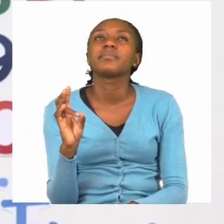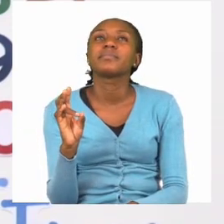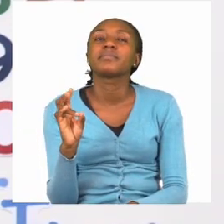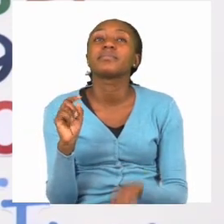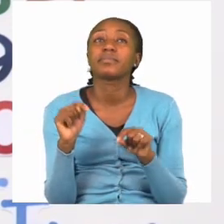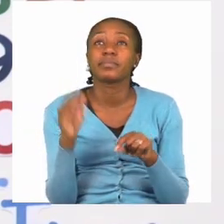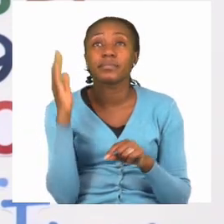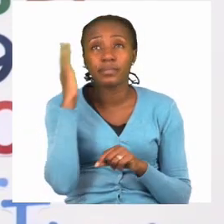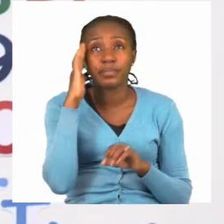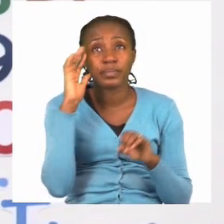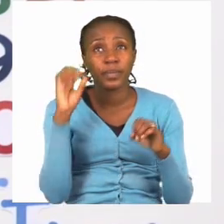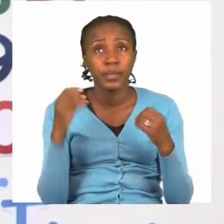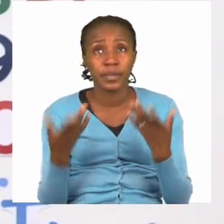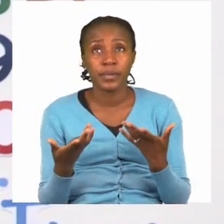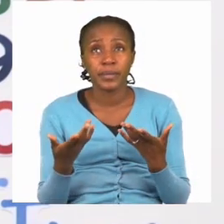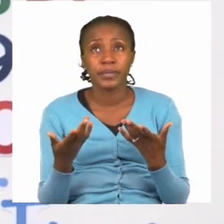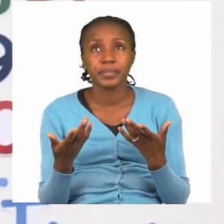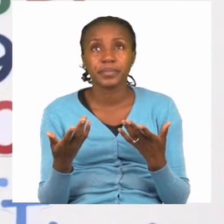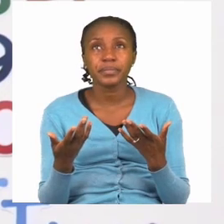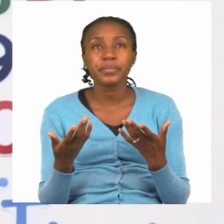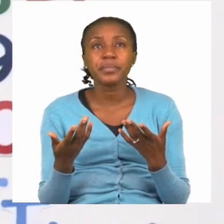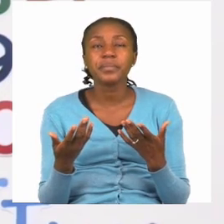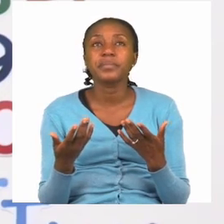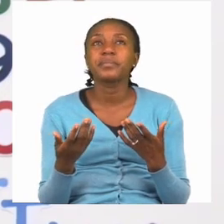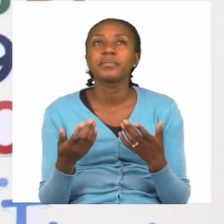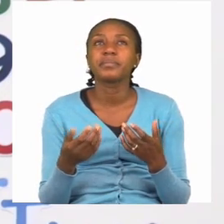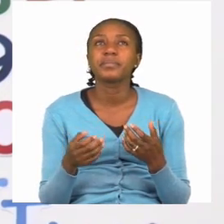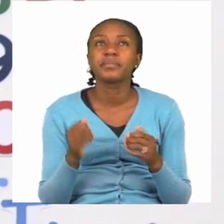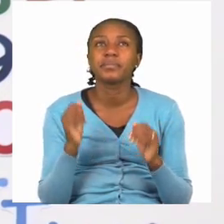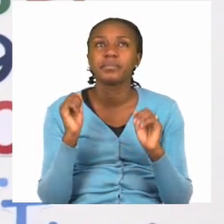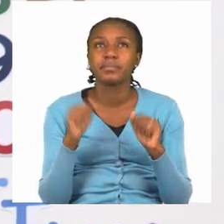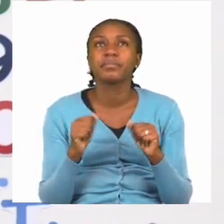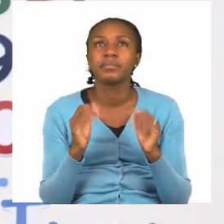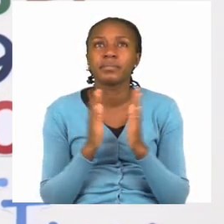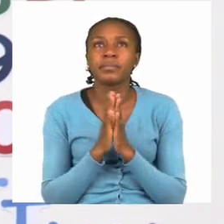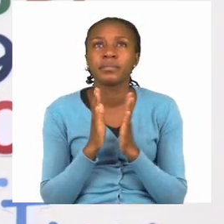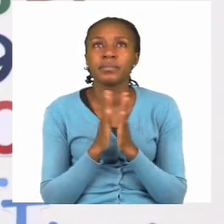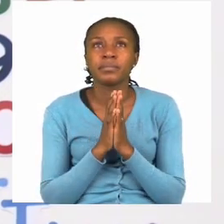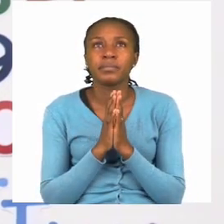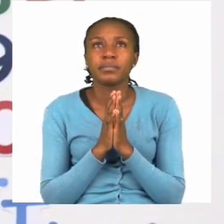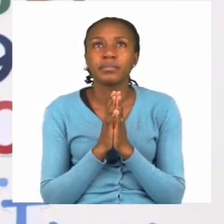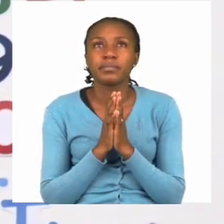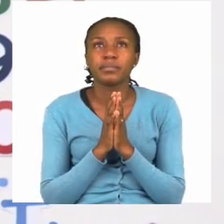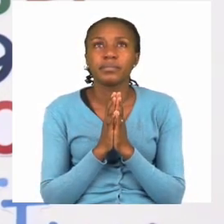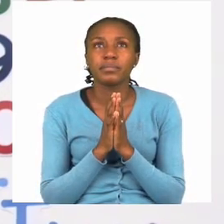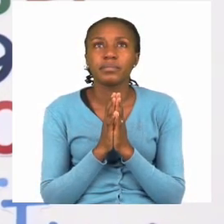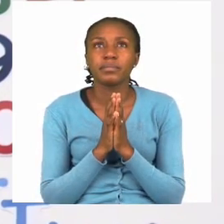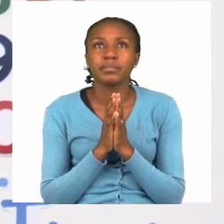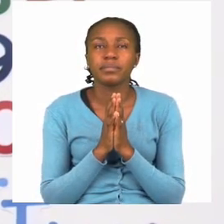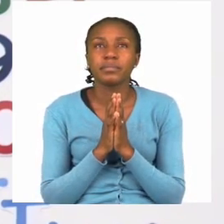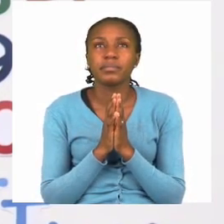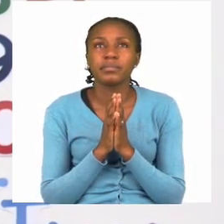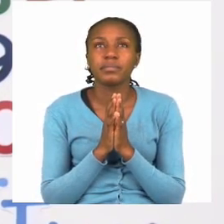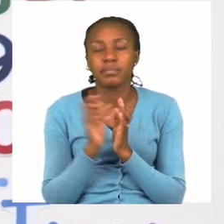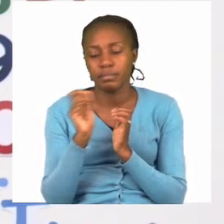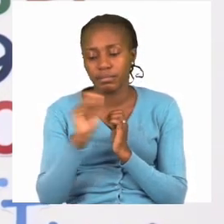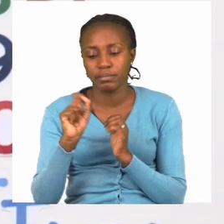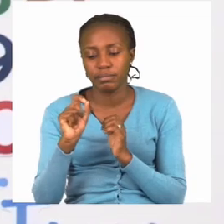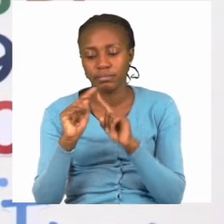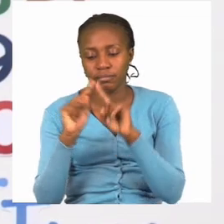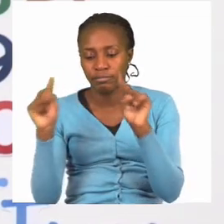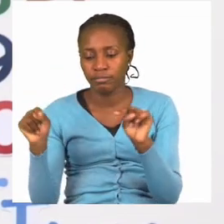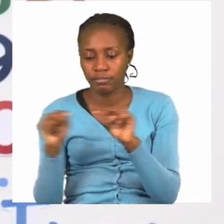many triangles we have, you need to go ahead and write it in the space given to you on